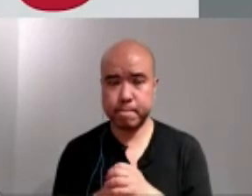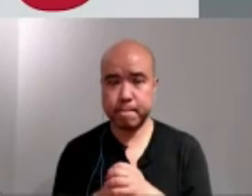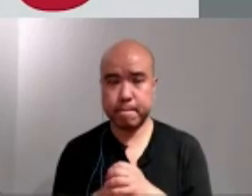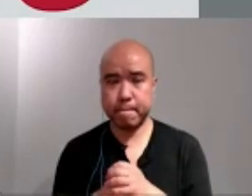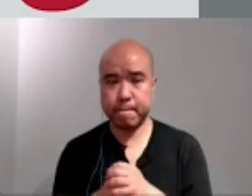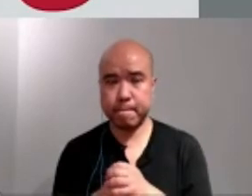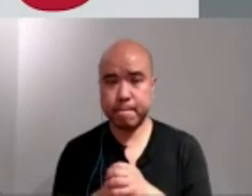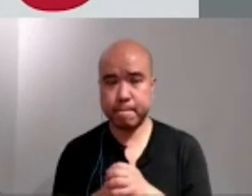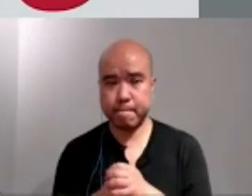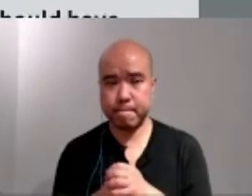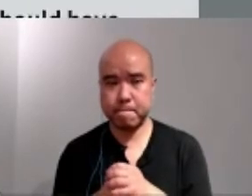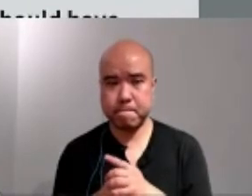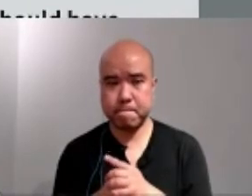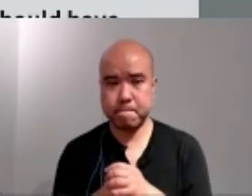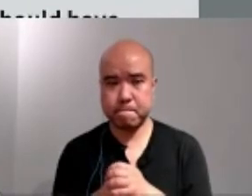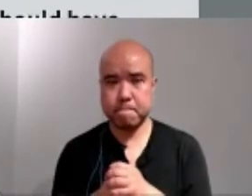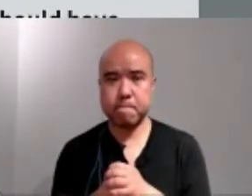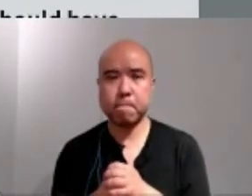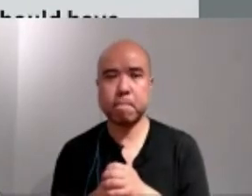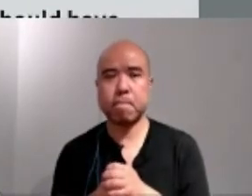are agenda for today.